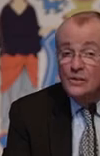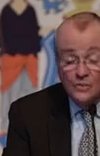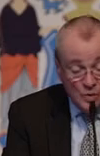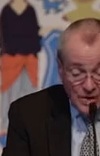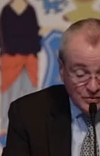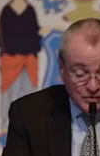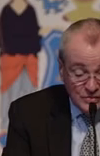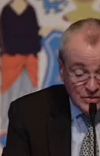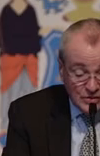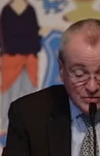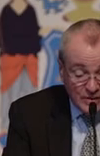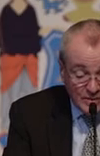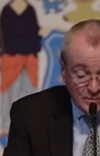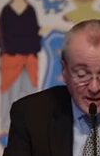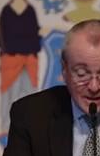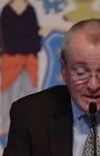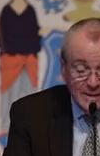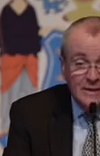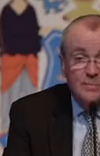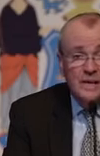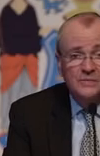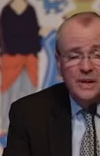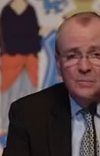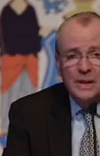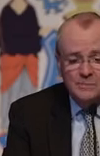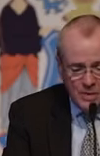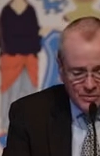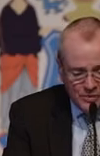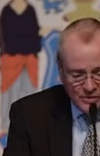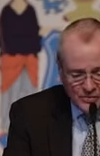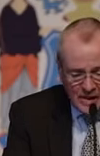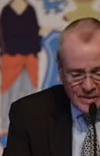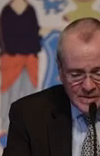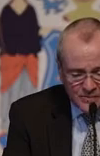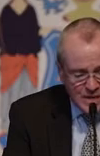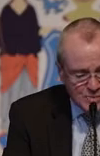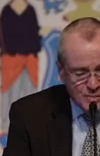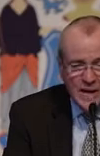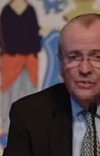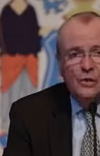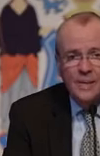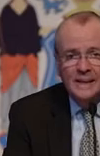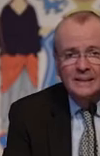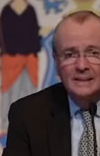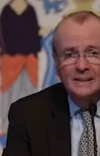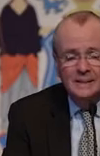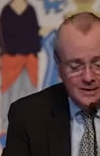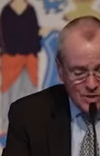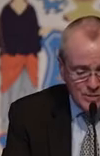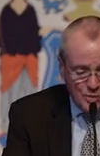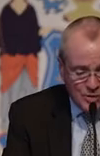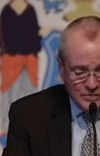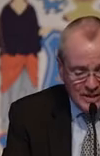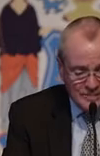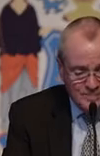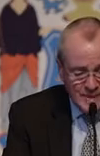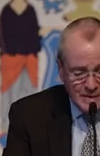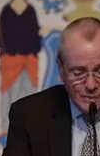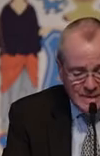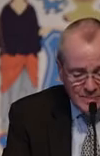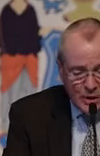And his loss isn't just being felt by the members of his family and friends, but by so many across